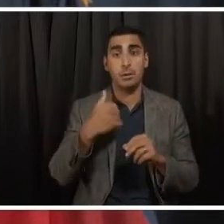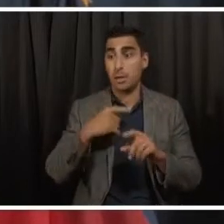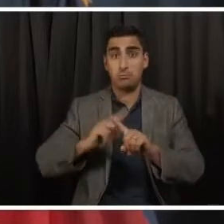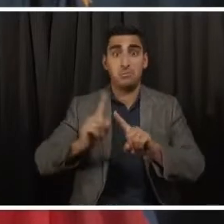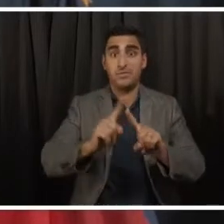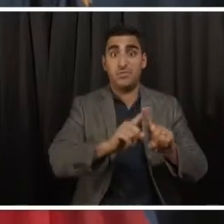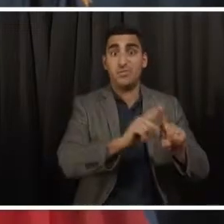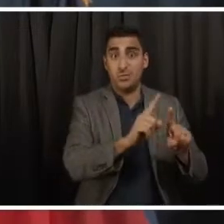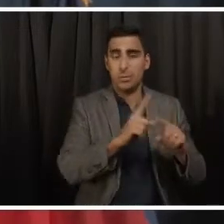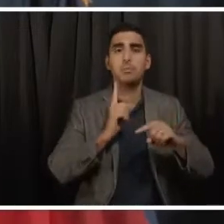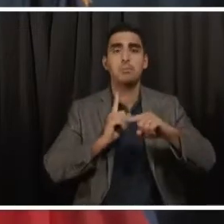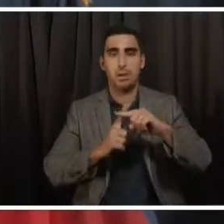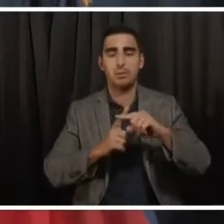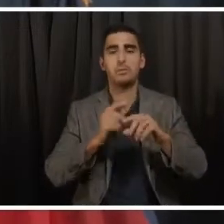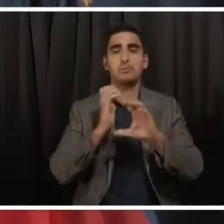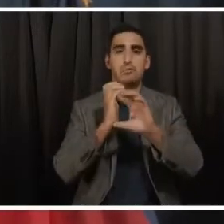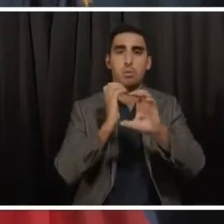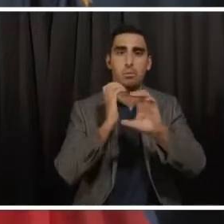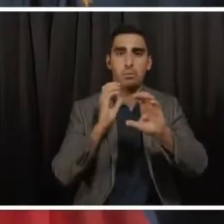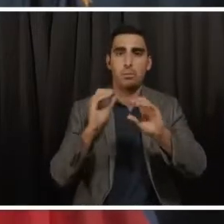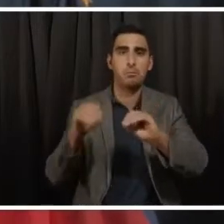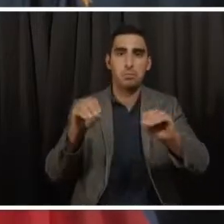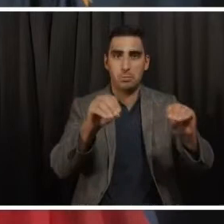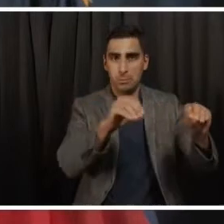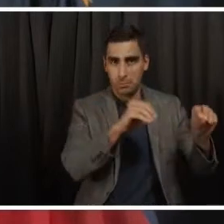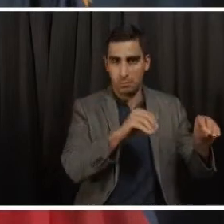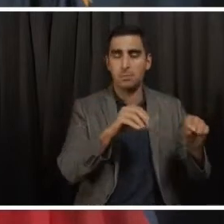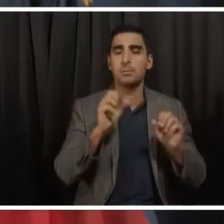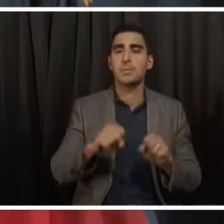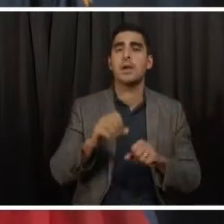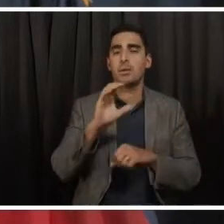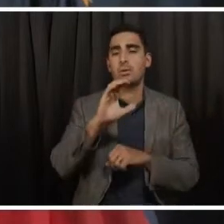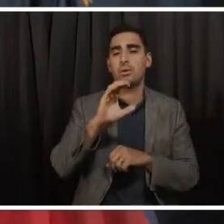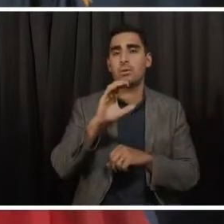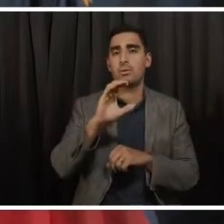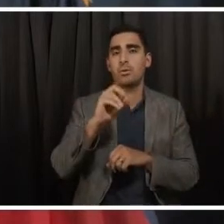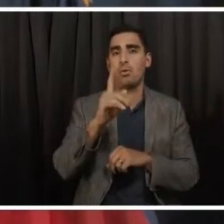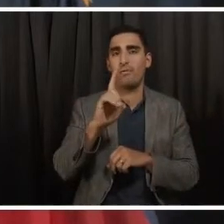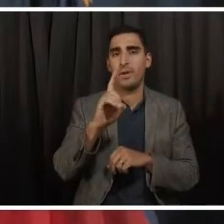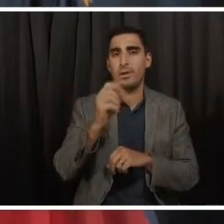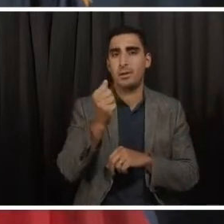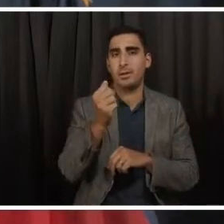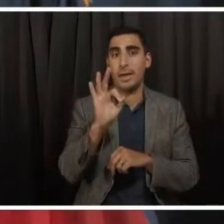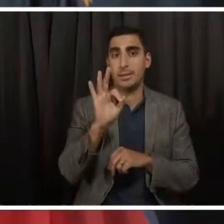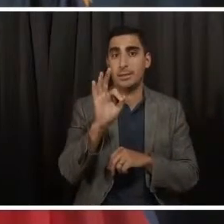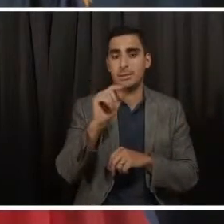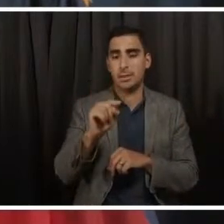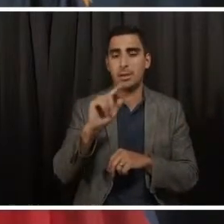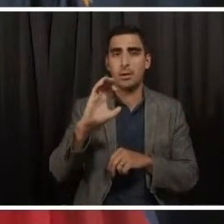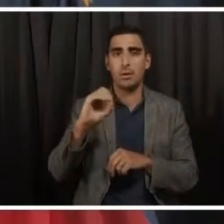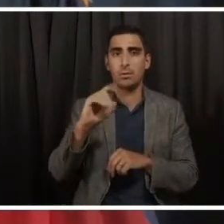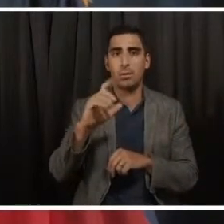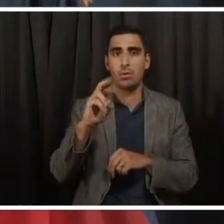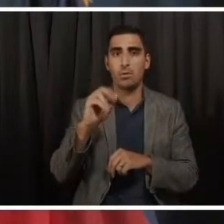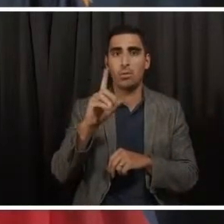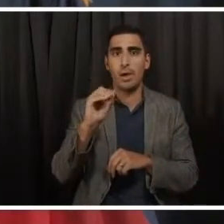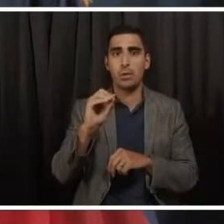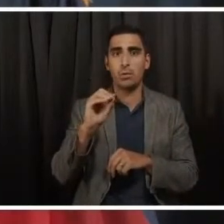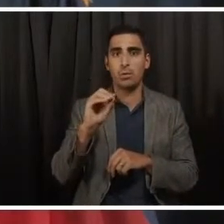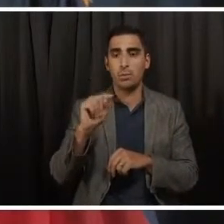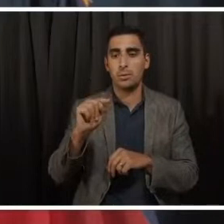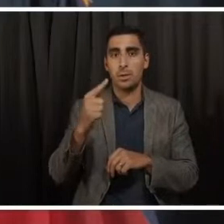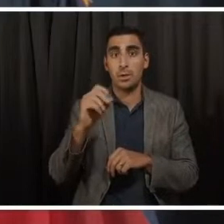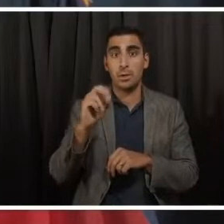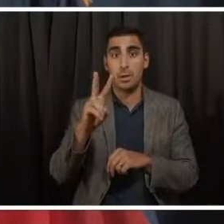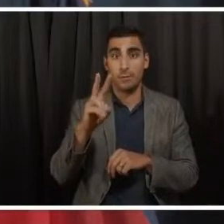including mobile buses. And you can go to covid19.colorado.gov to find out more. To everyone who's done their part, thank you. To